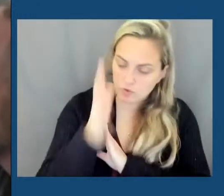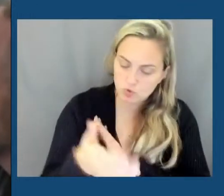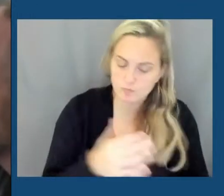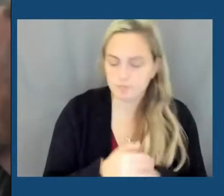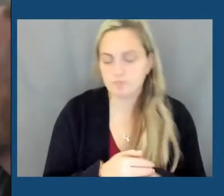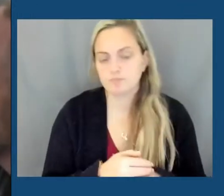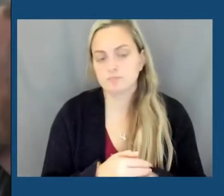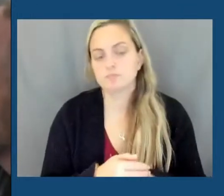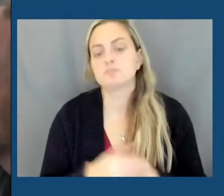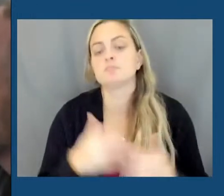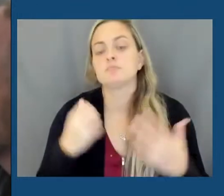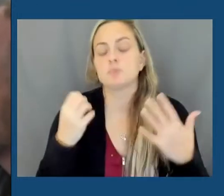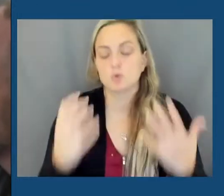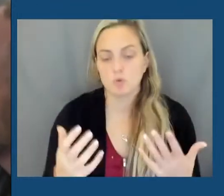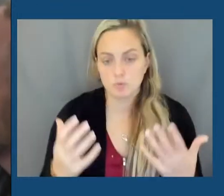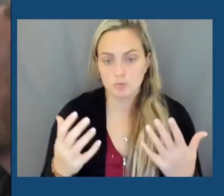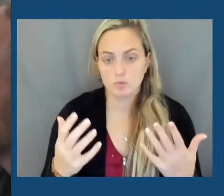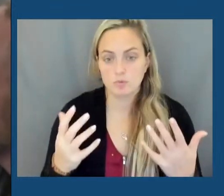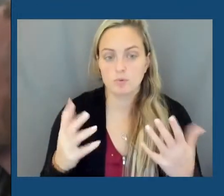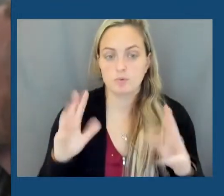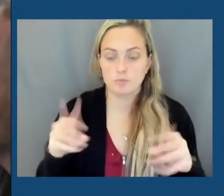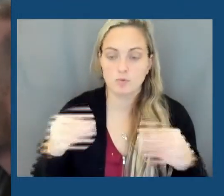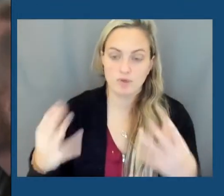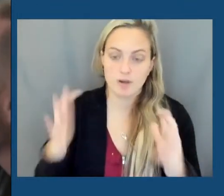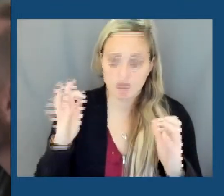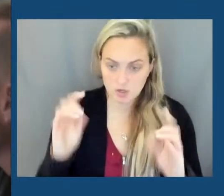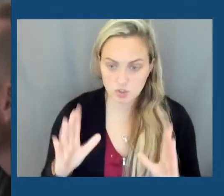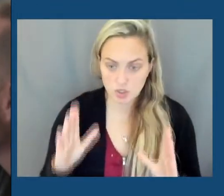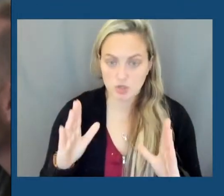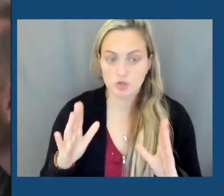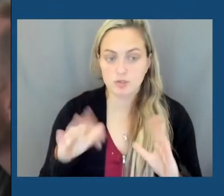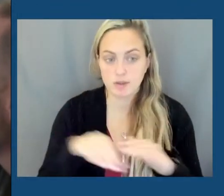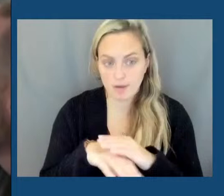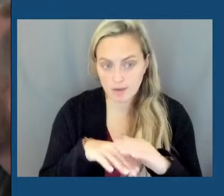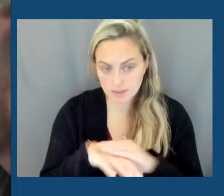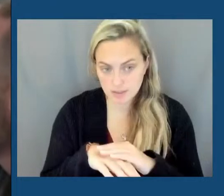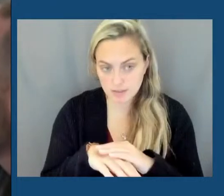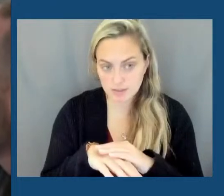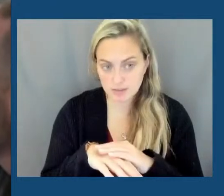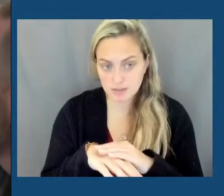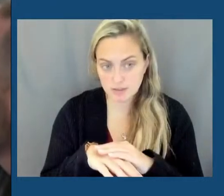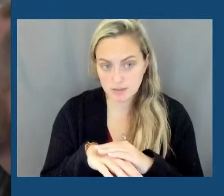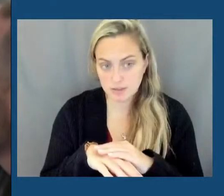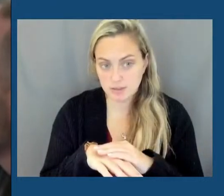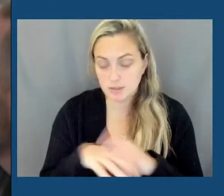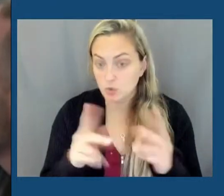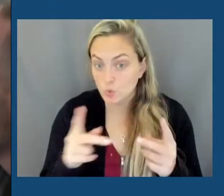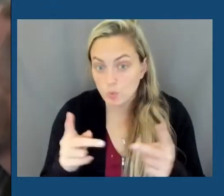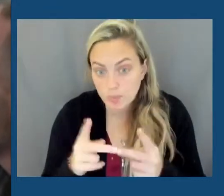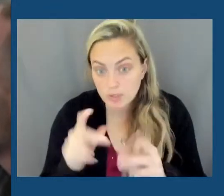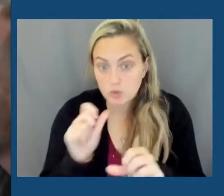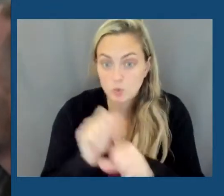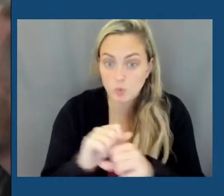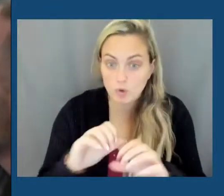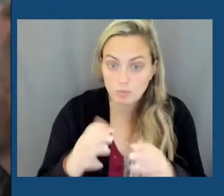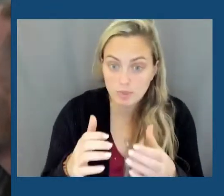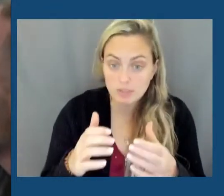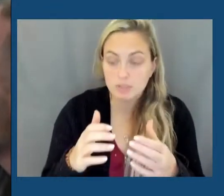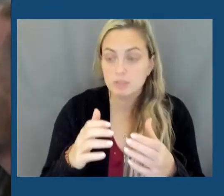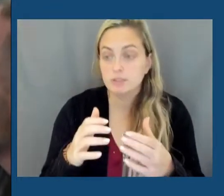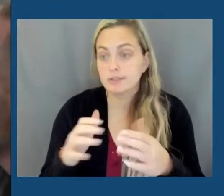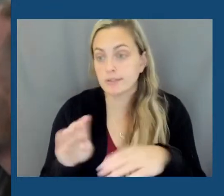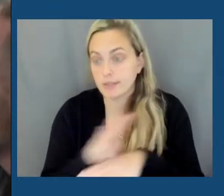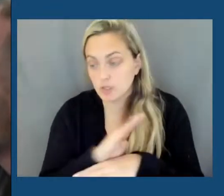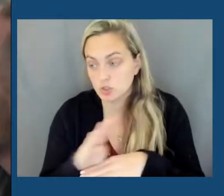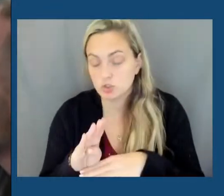And so giving educators access to the places, the workplaces, the industry